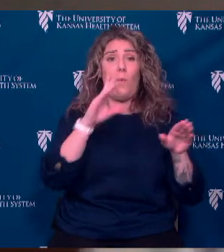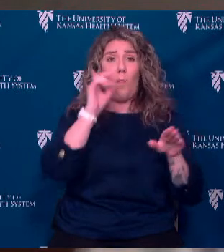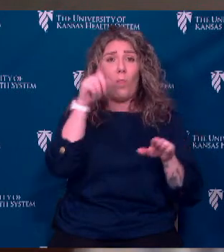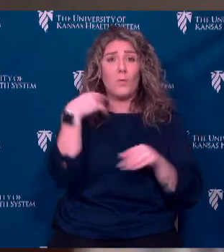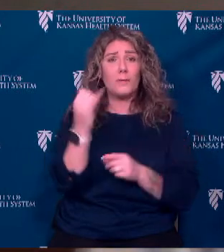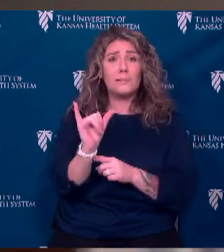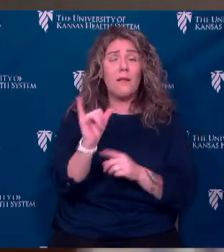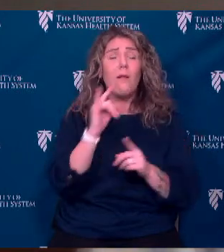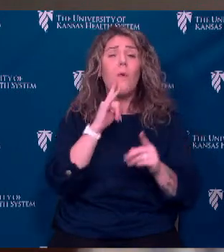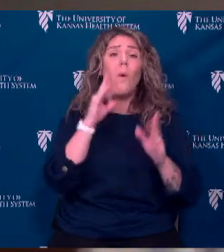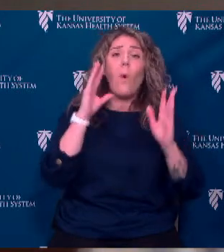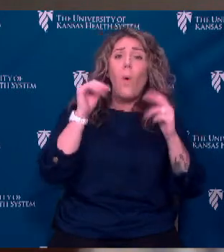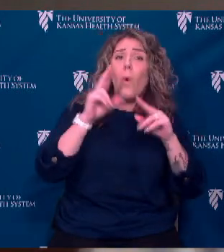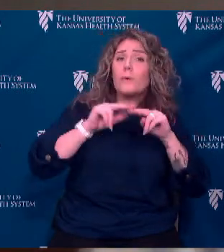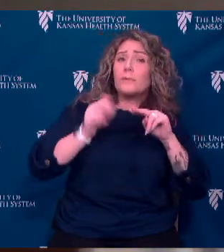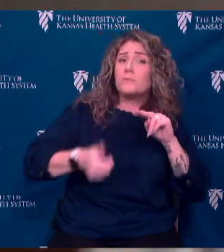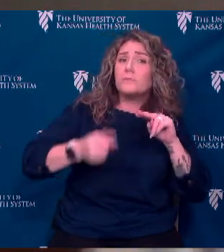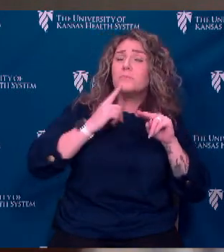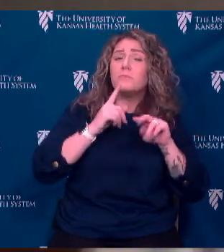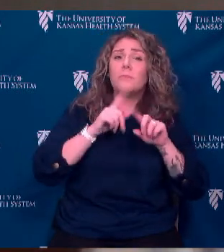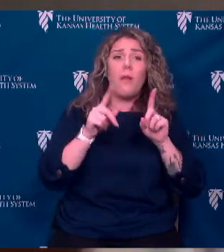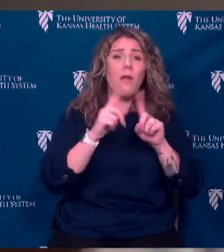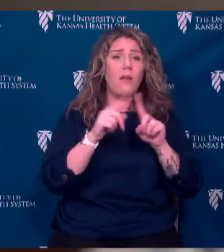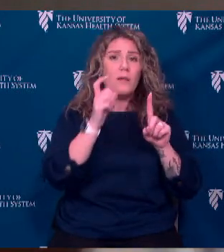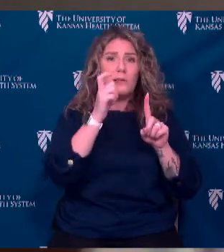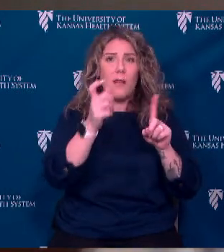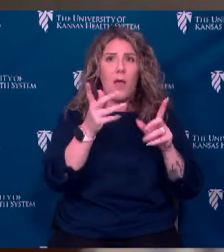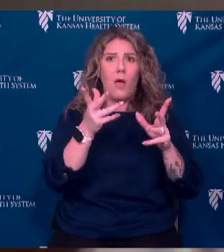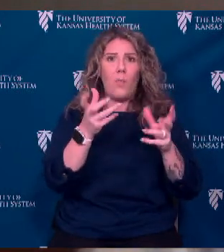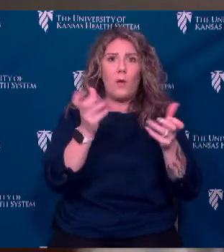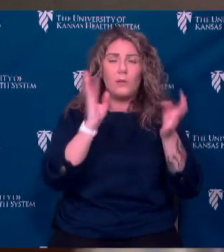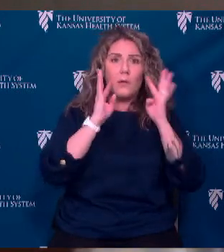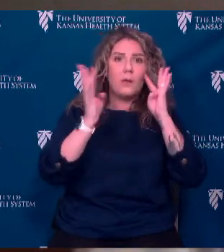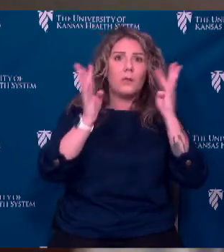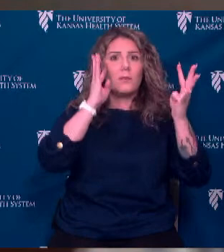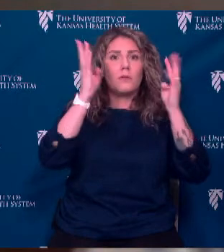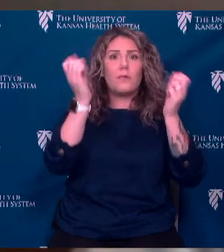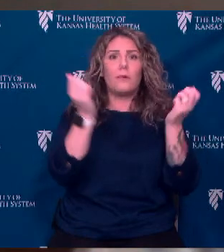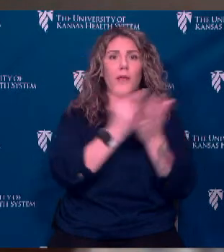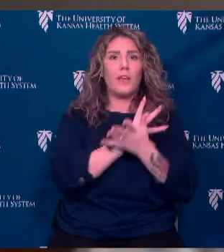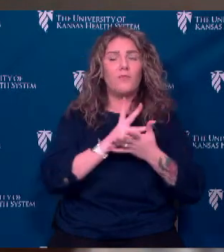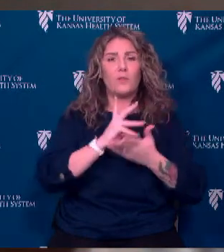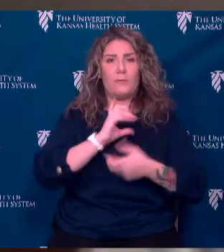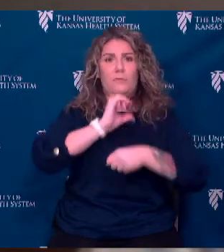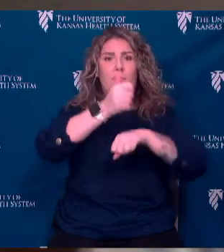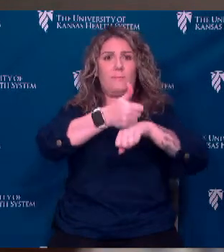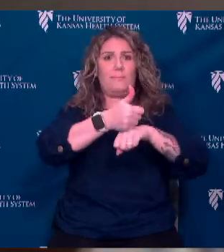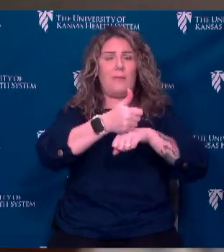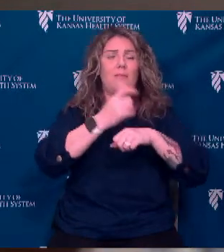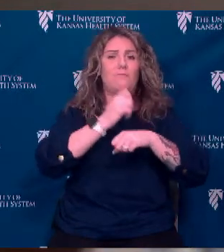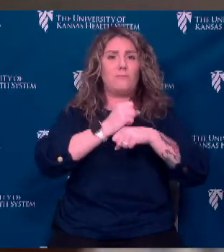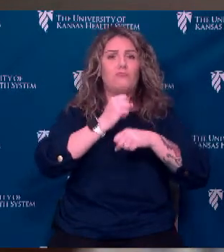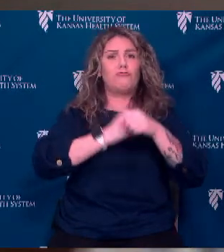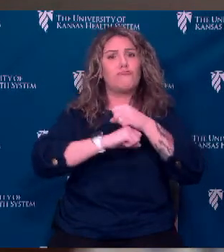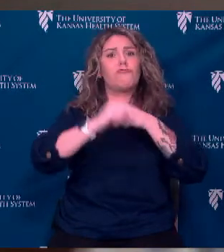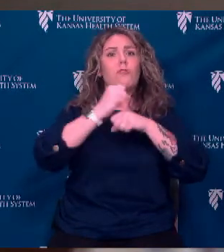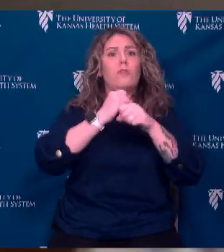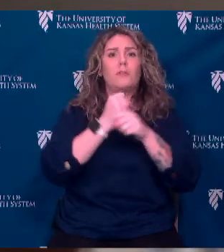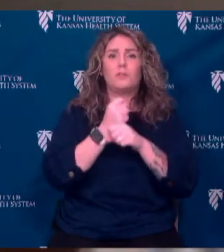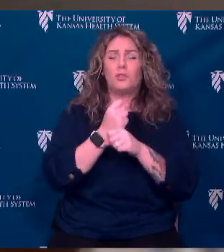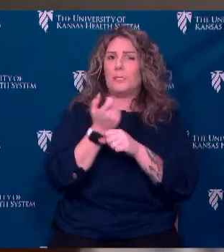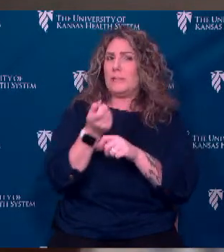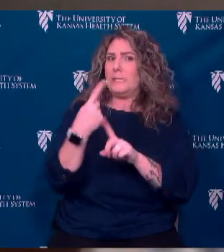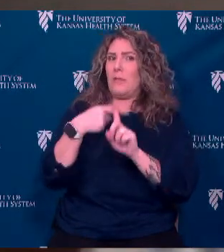less, but we need to not try to reinvent all these things we've built over the last several months to try